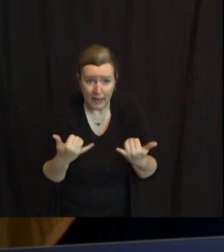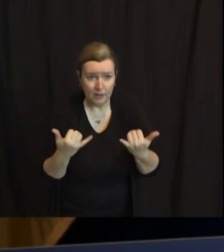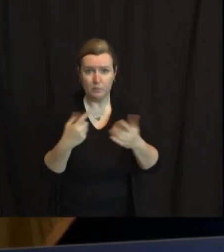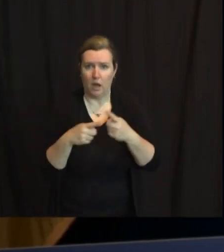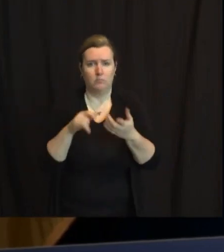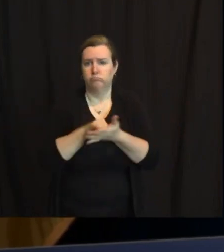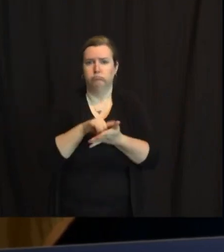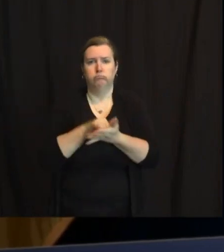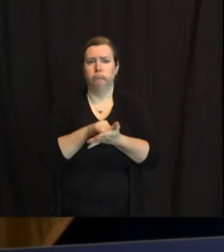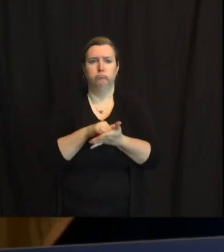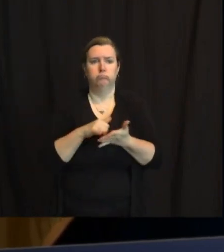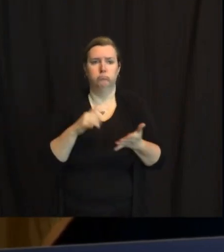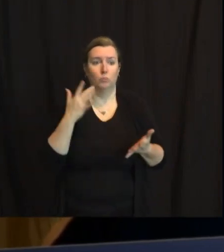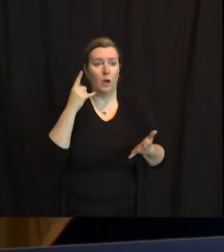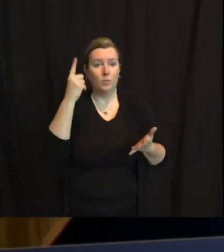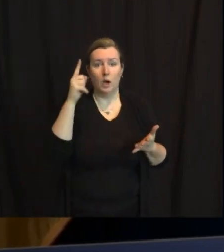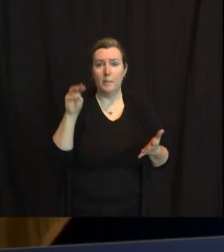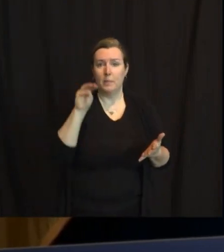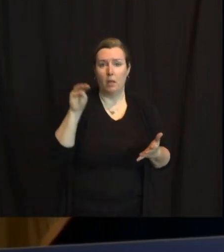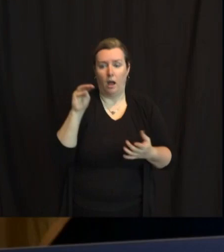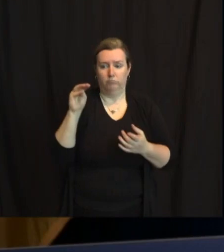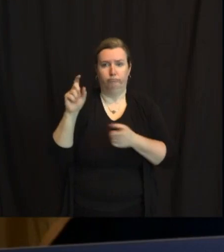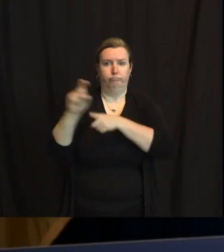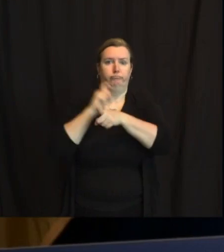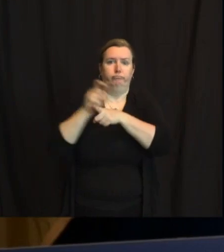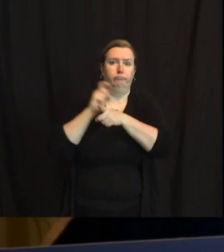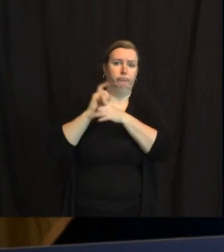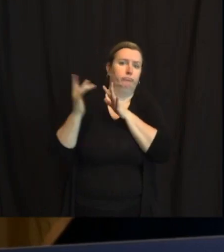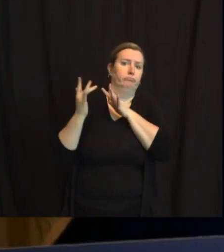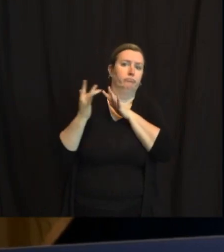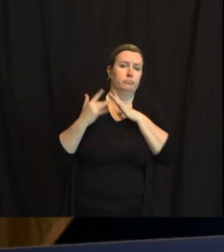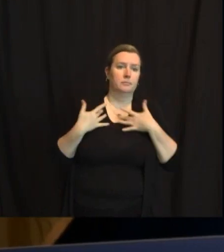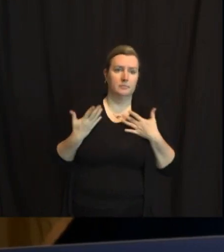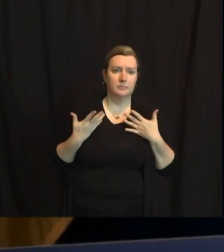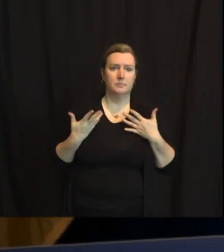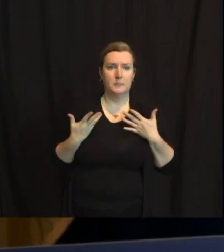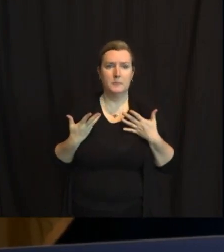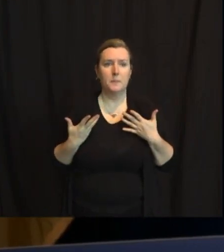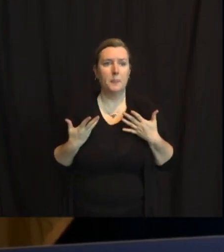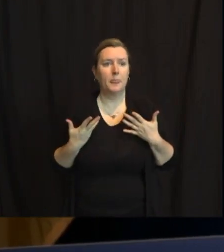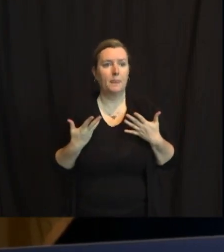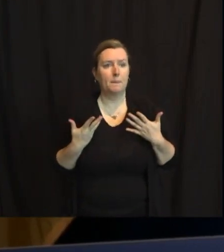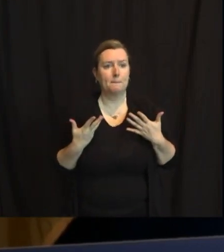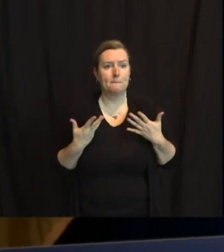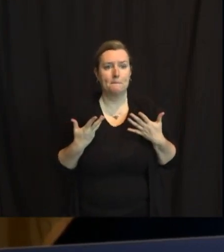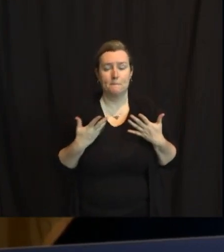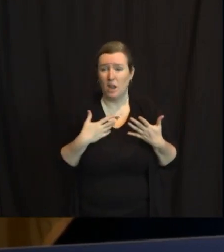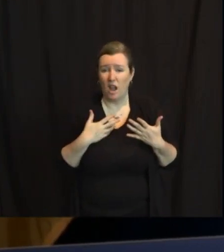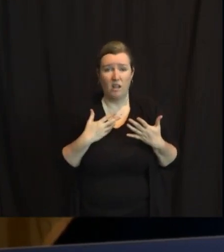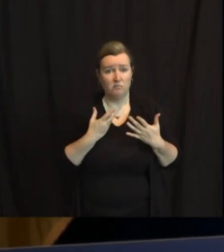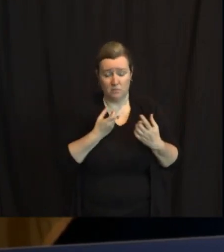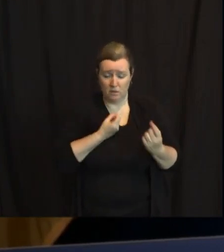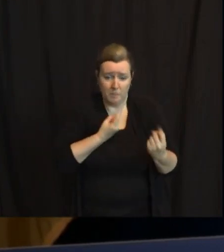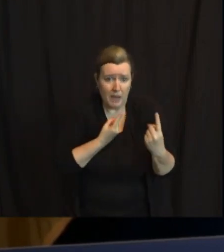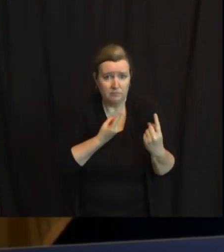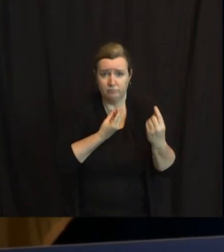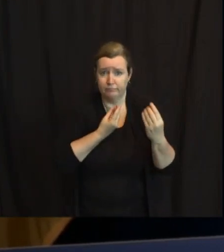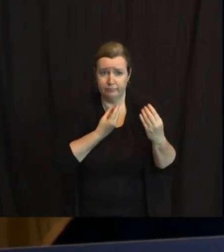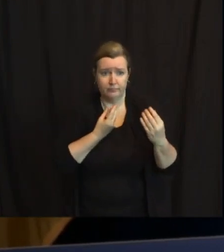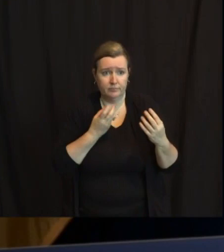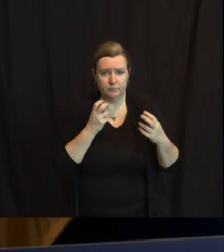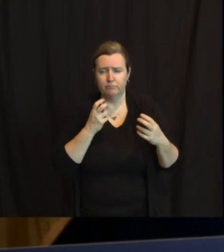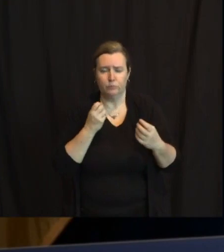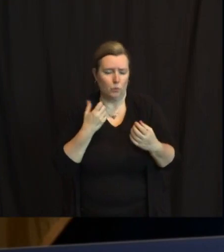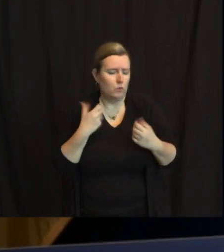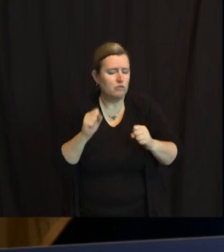million coming in. Again, but I can't say enough. That does not mean that we don't empathize with every single person, and we're not working as hard as we can to get every single